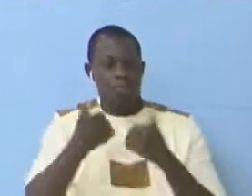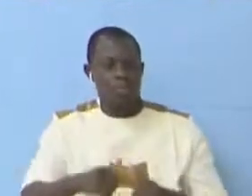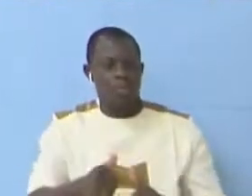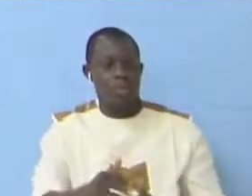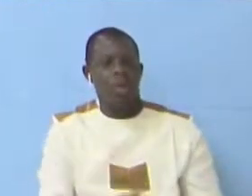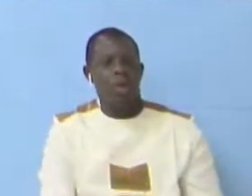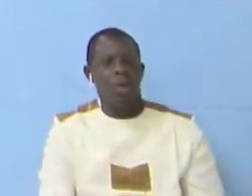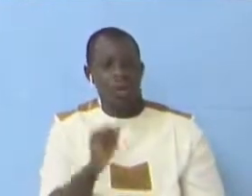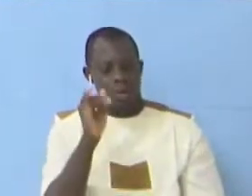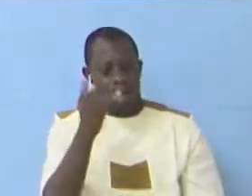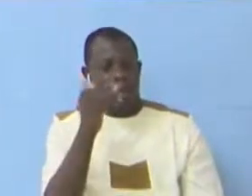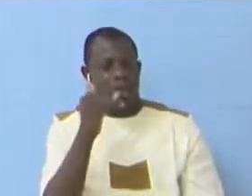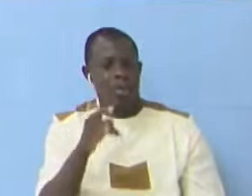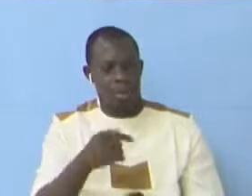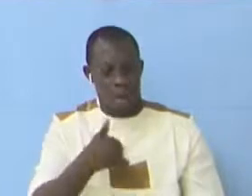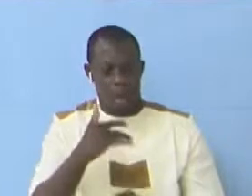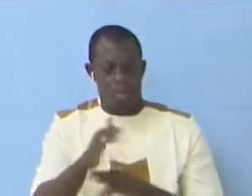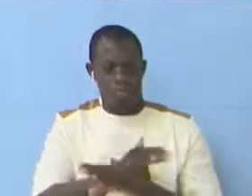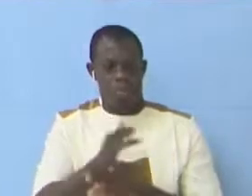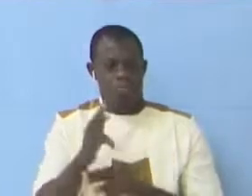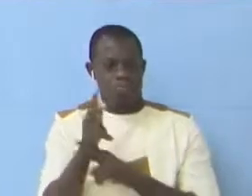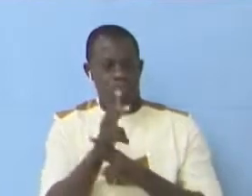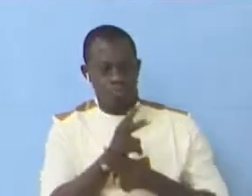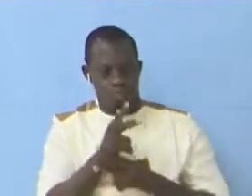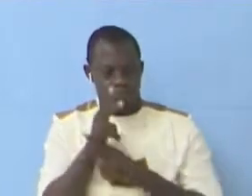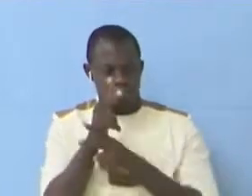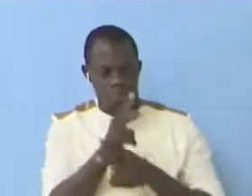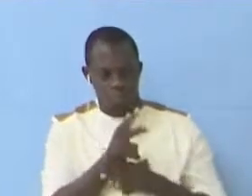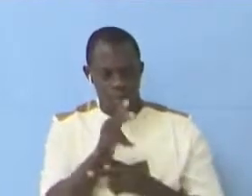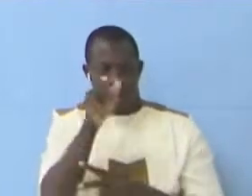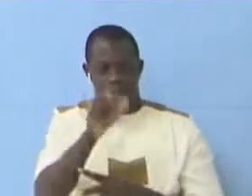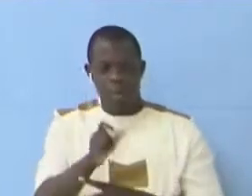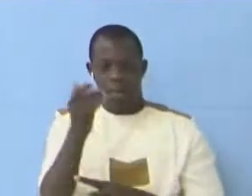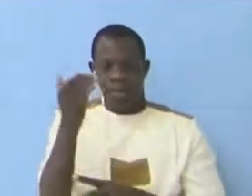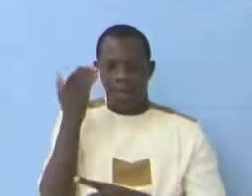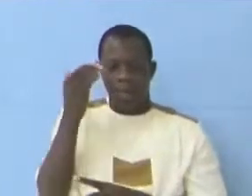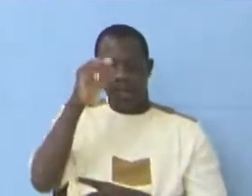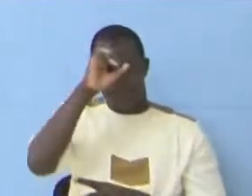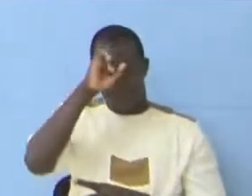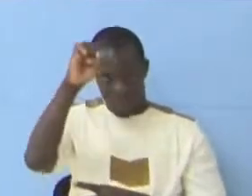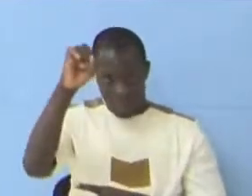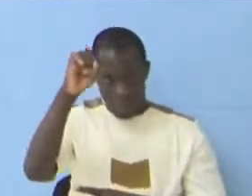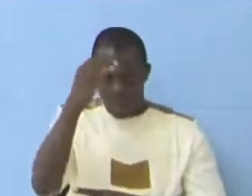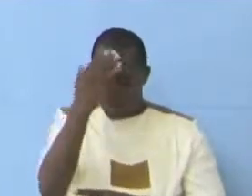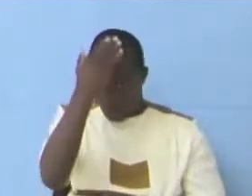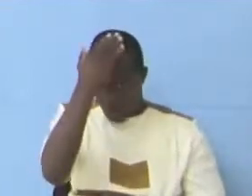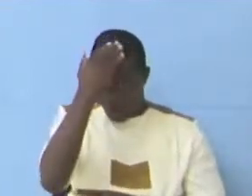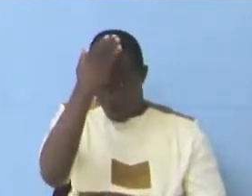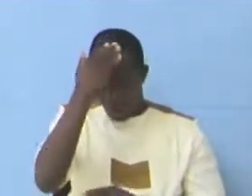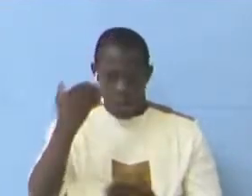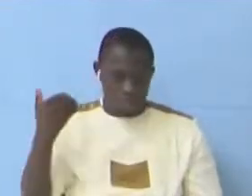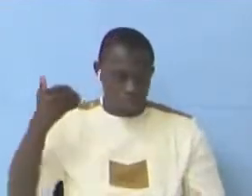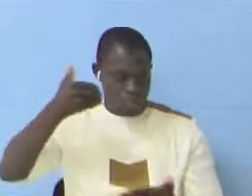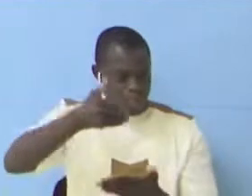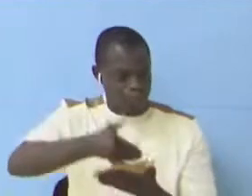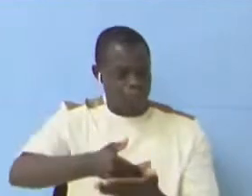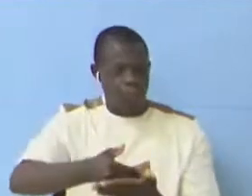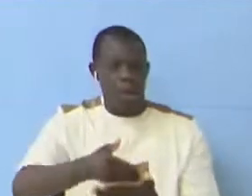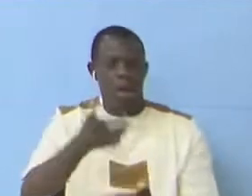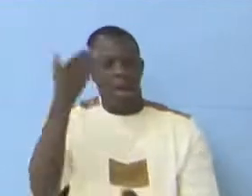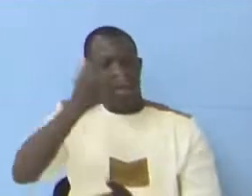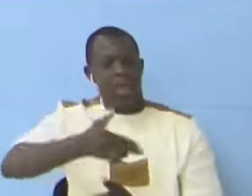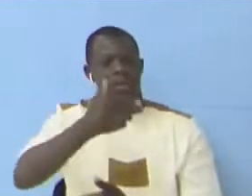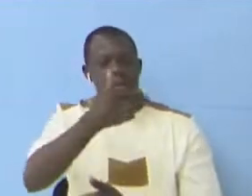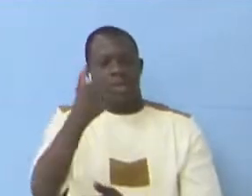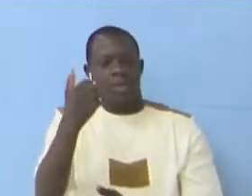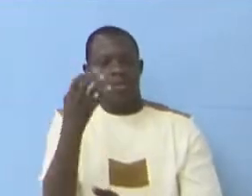Yes, I served as a bodyguard to the former president up to 1994. Nekkoon naa bodyguard ci